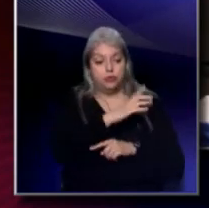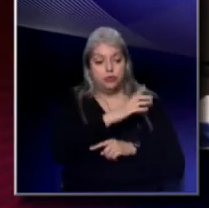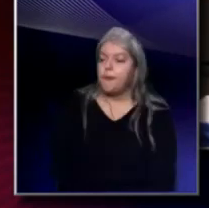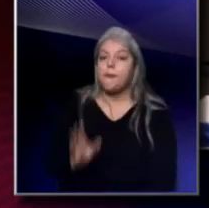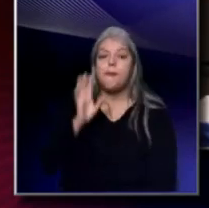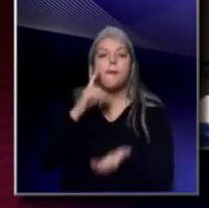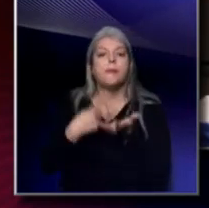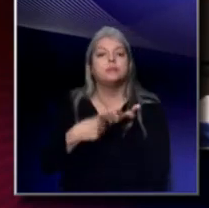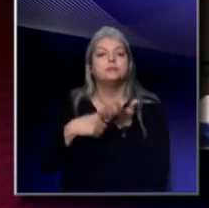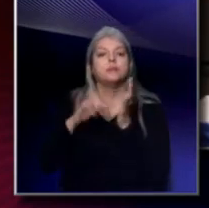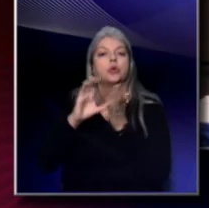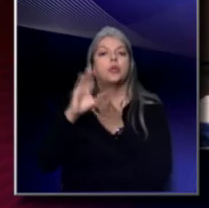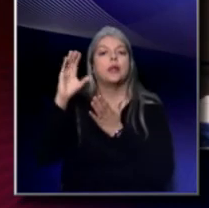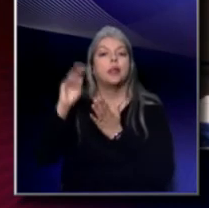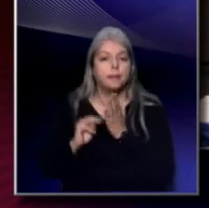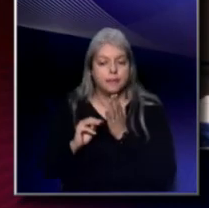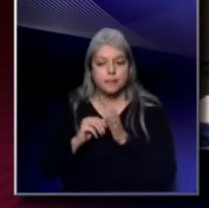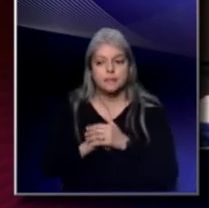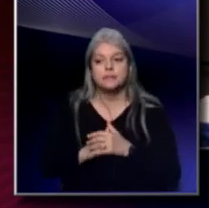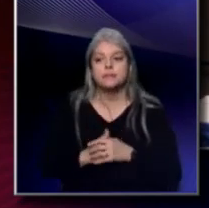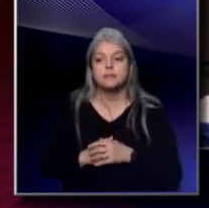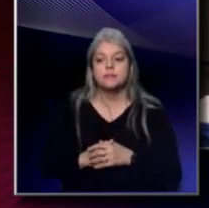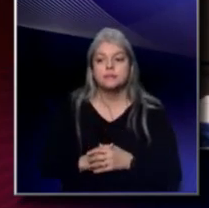ahead? About the curriculum